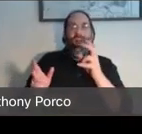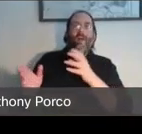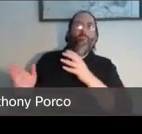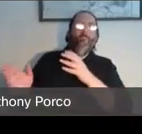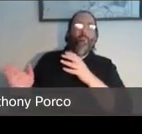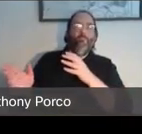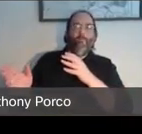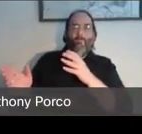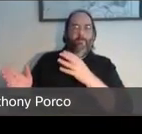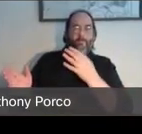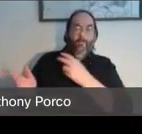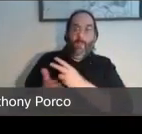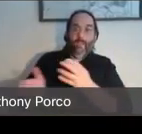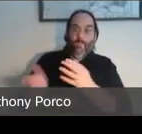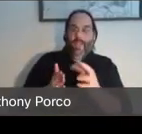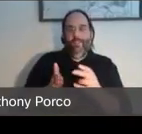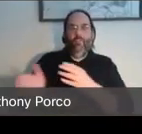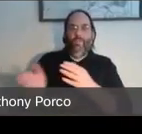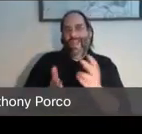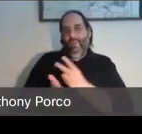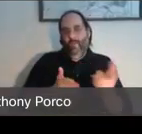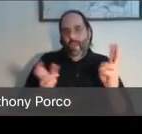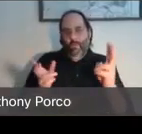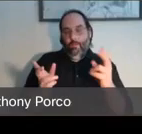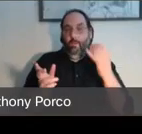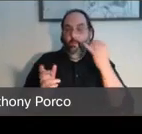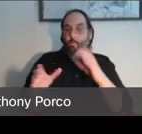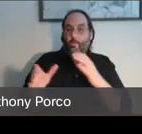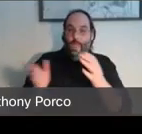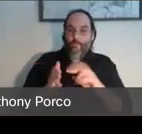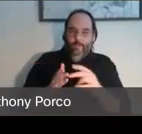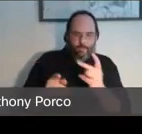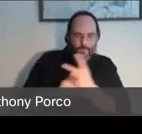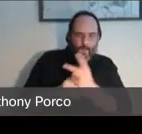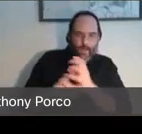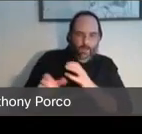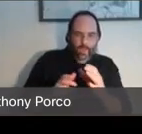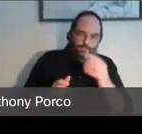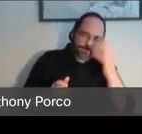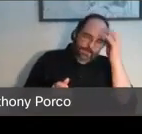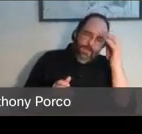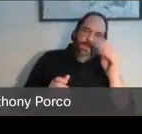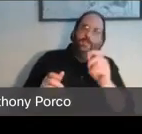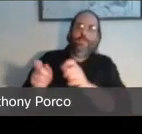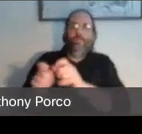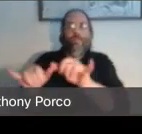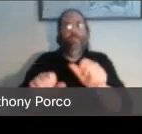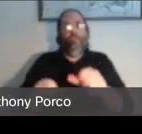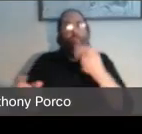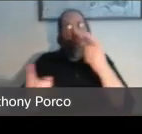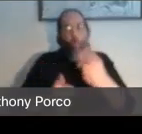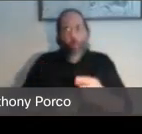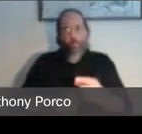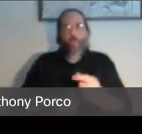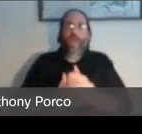of our performance management is developing an action plan listing specific and measurable goals so that we can